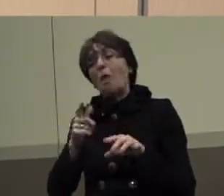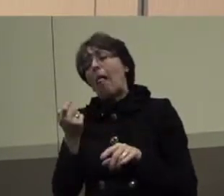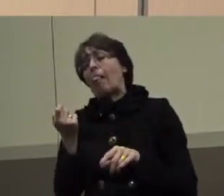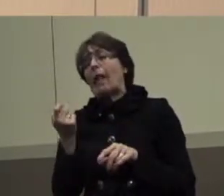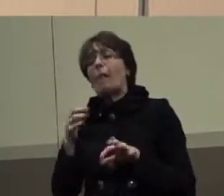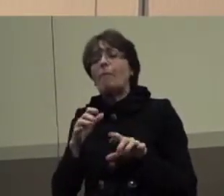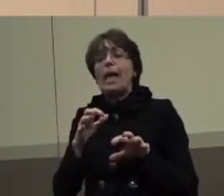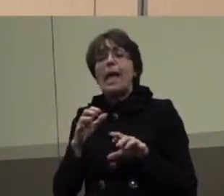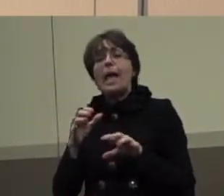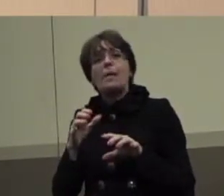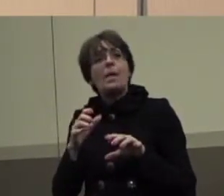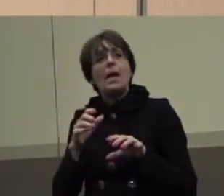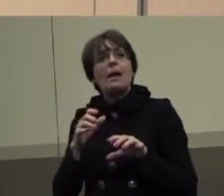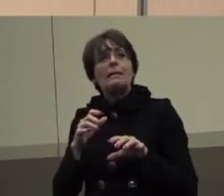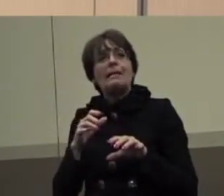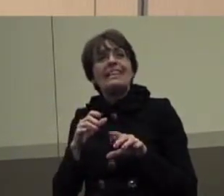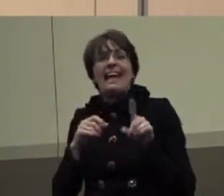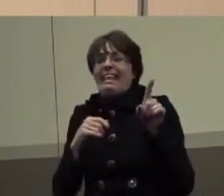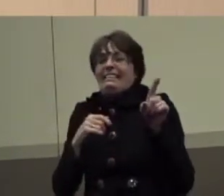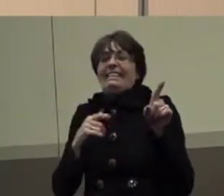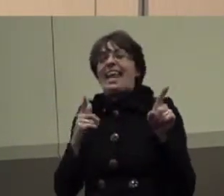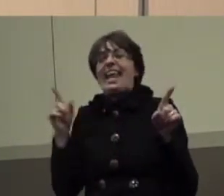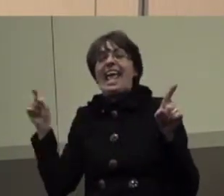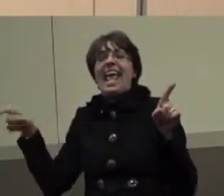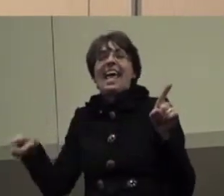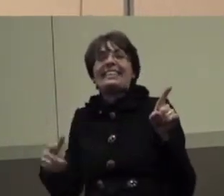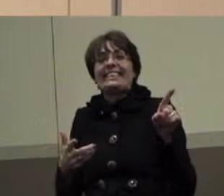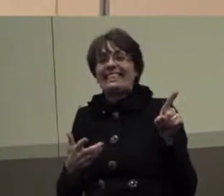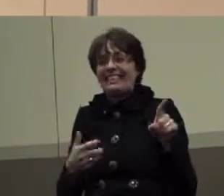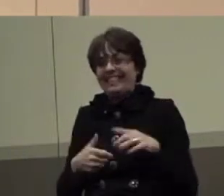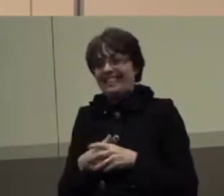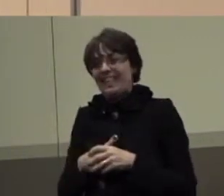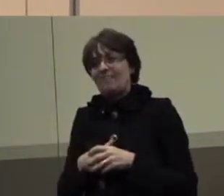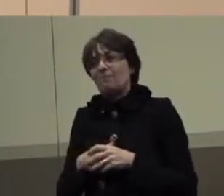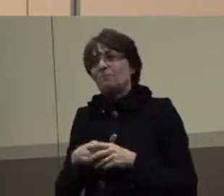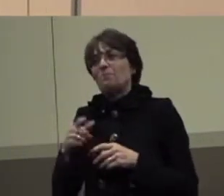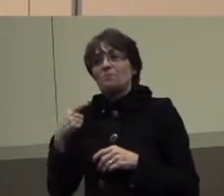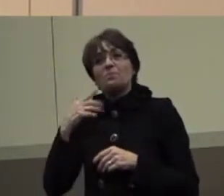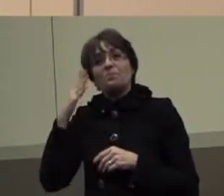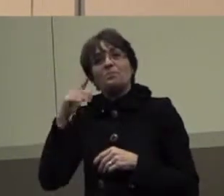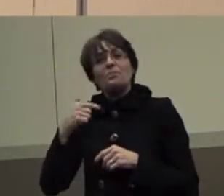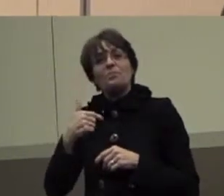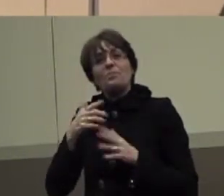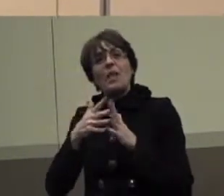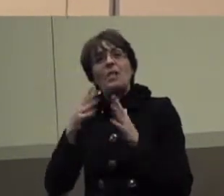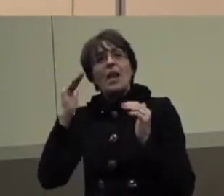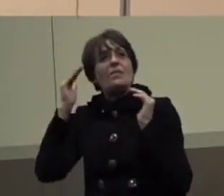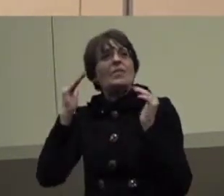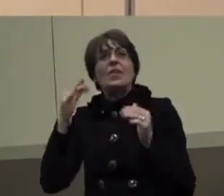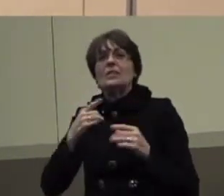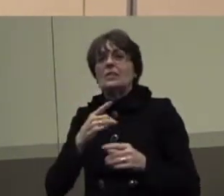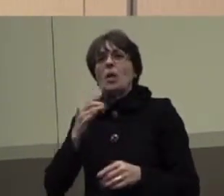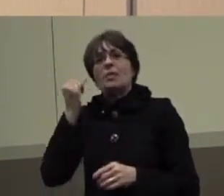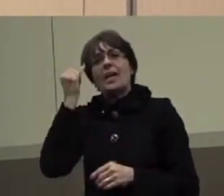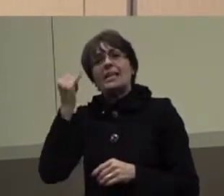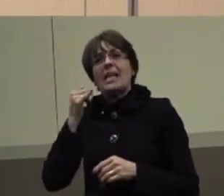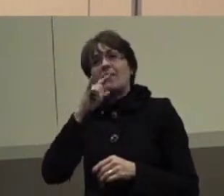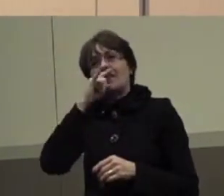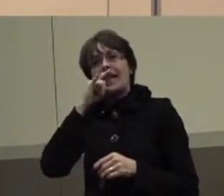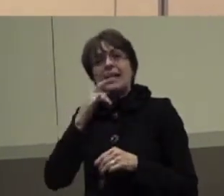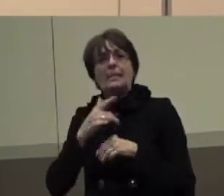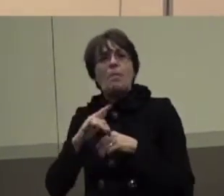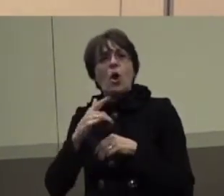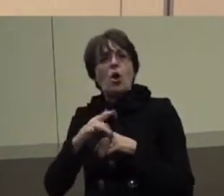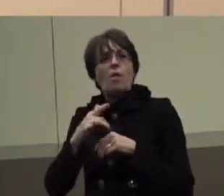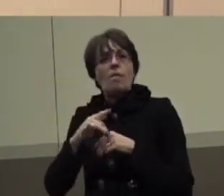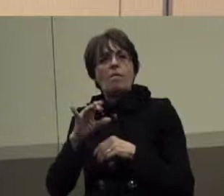little bit, but it's kind of constricting. You know, I know a lot of adults don't like the idea of kids being